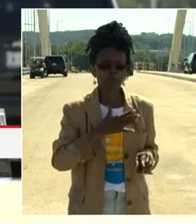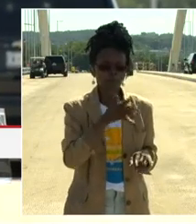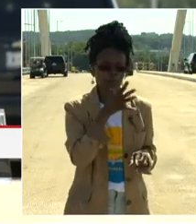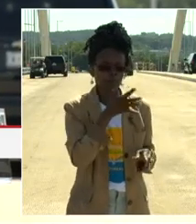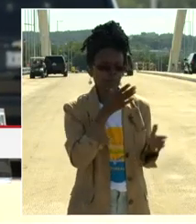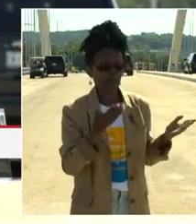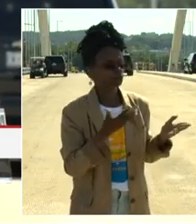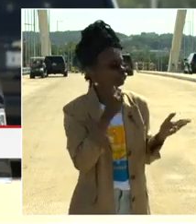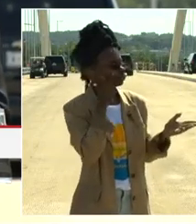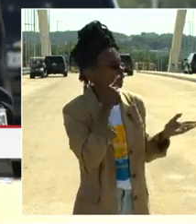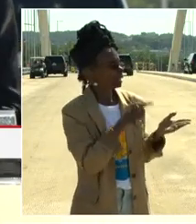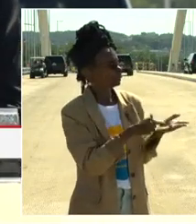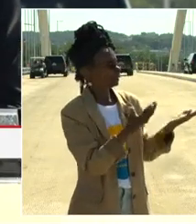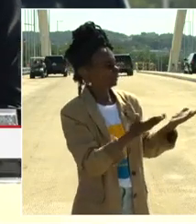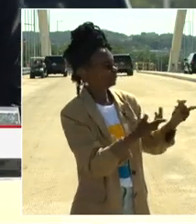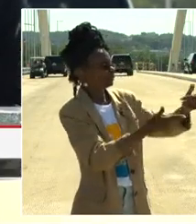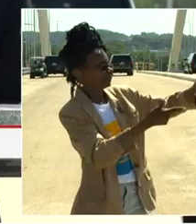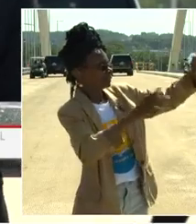recognized?